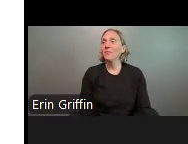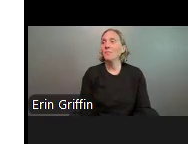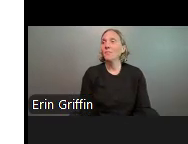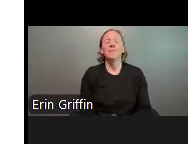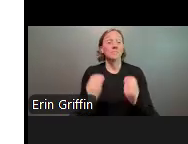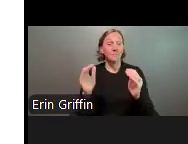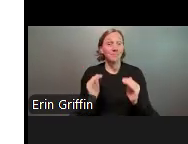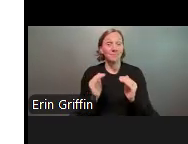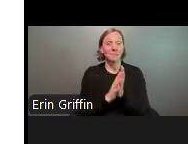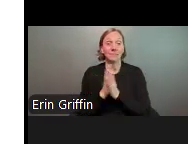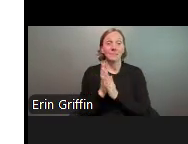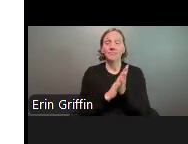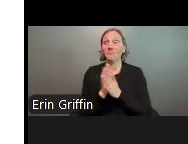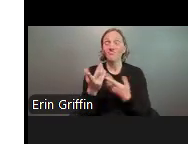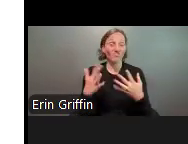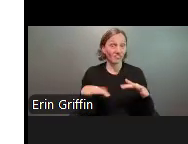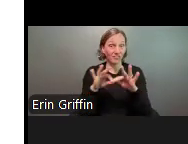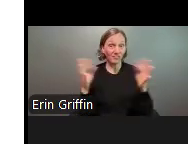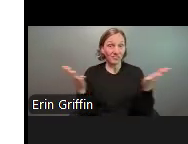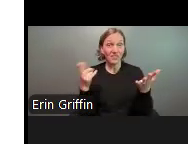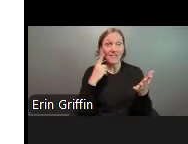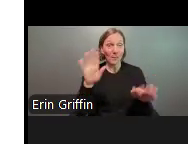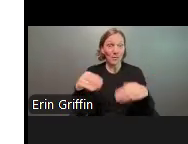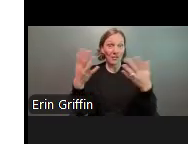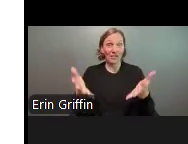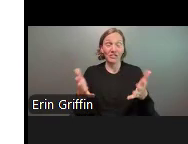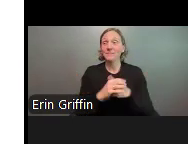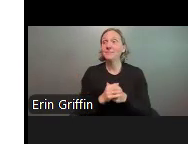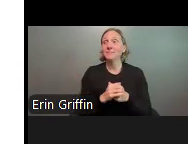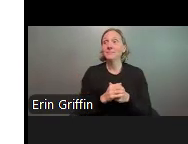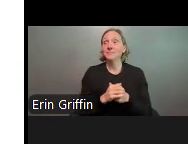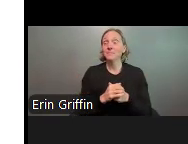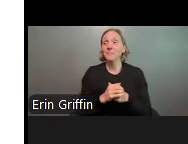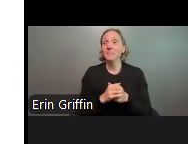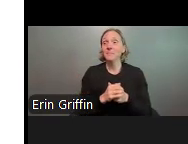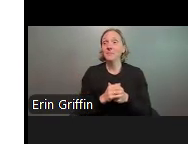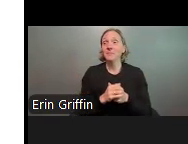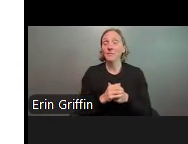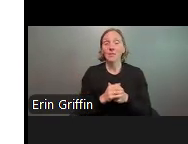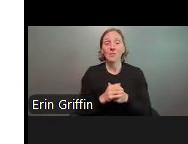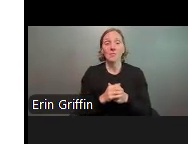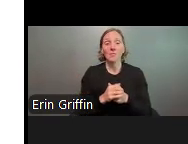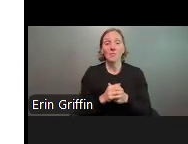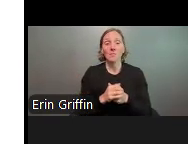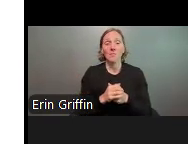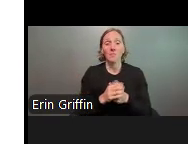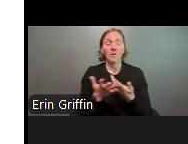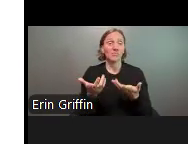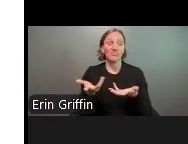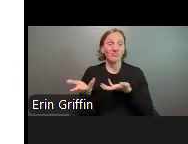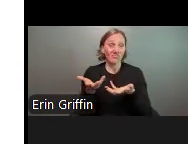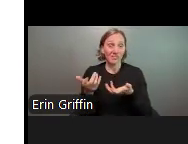Okay, so some key points for providers to take away. Just like a typical interaction, you want to